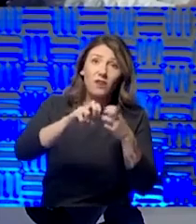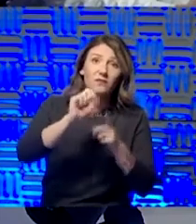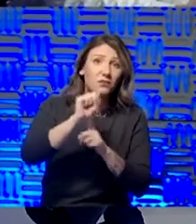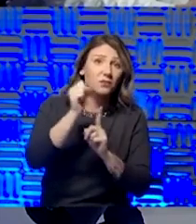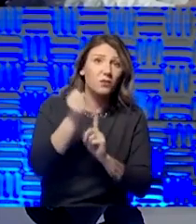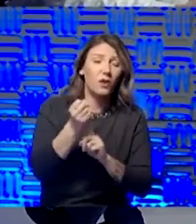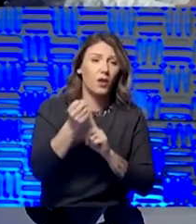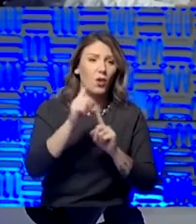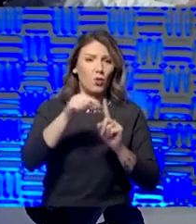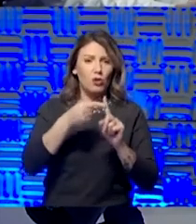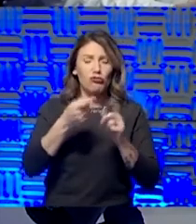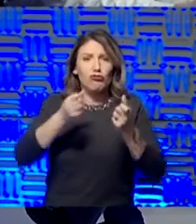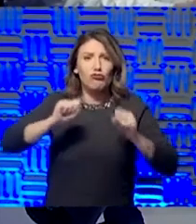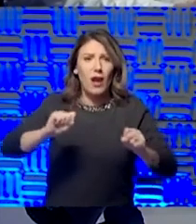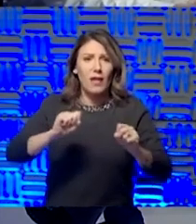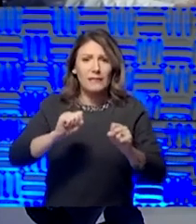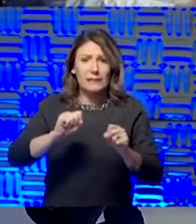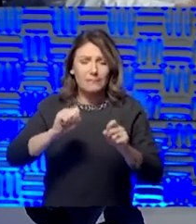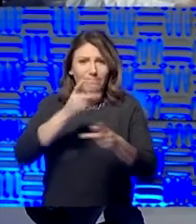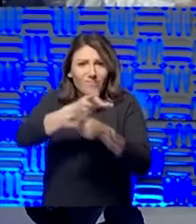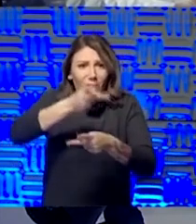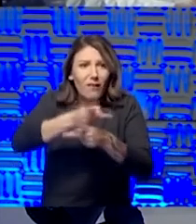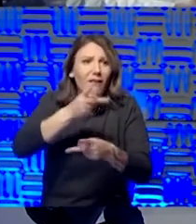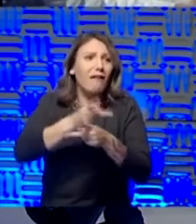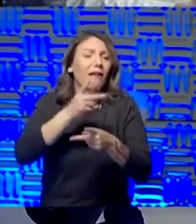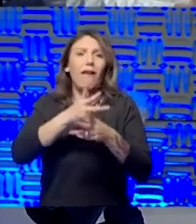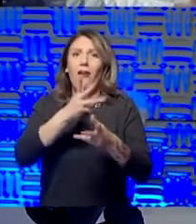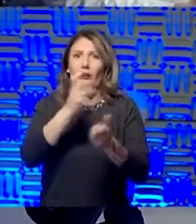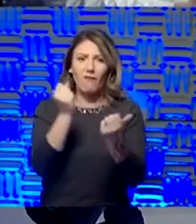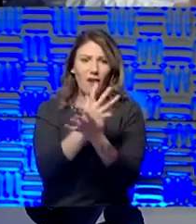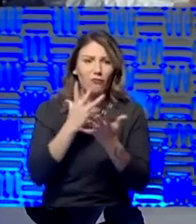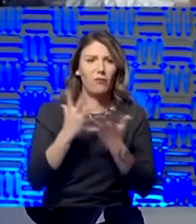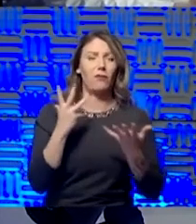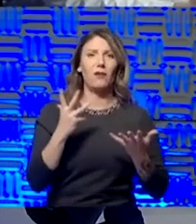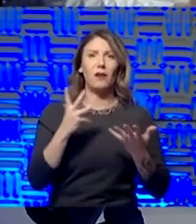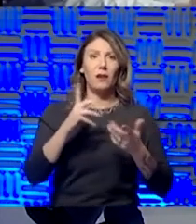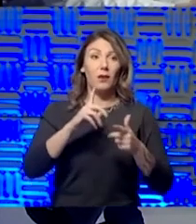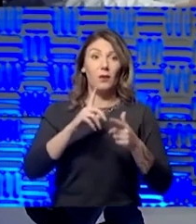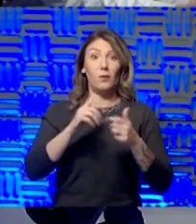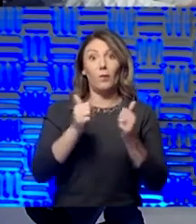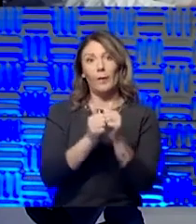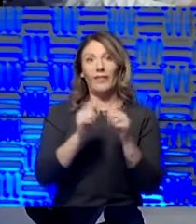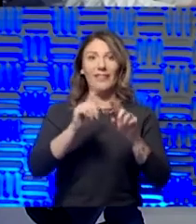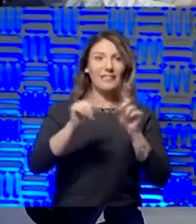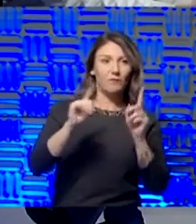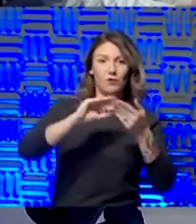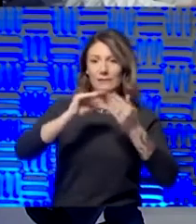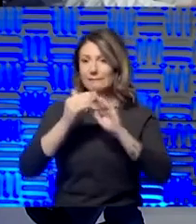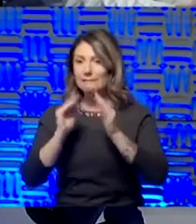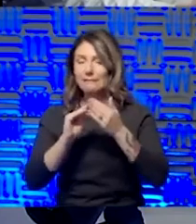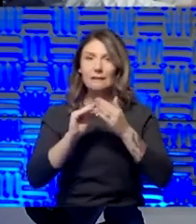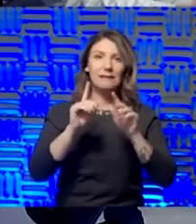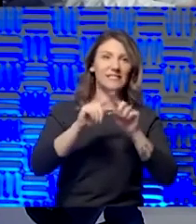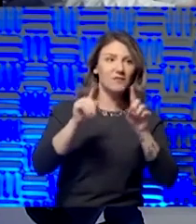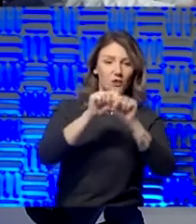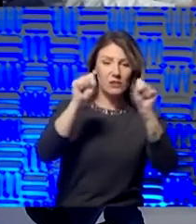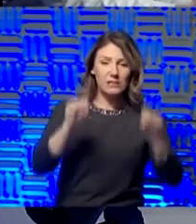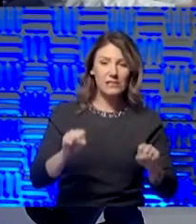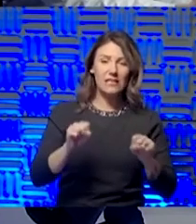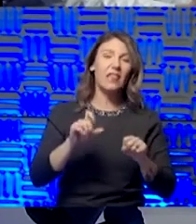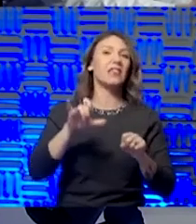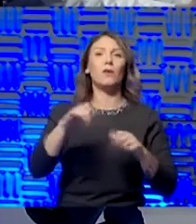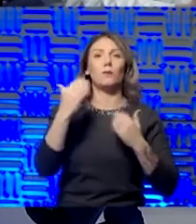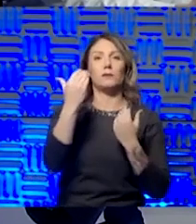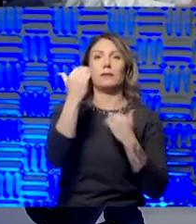coordinate when it's different cities, different health systems. And that was what I saw as, you know, kind of the biggest